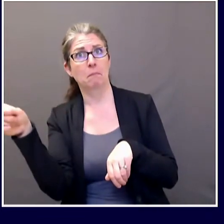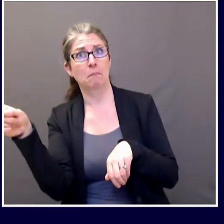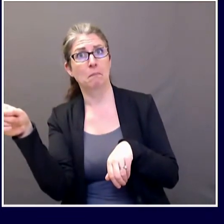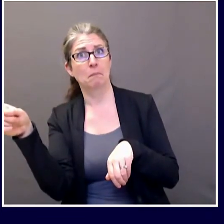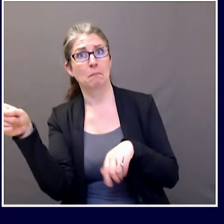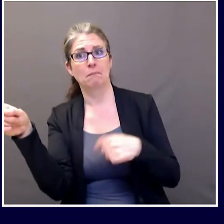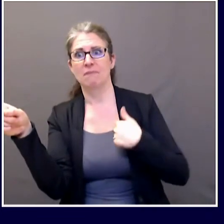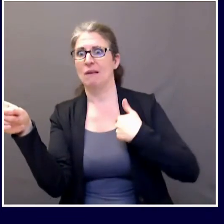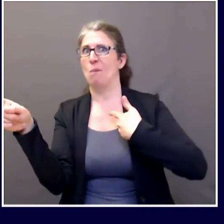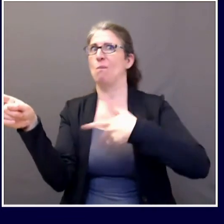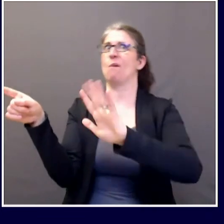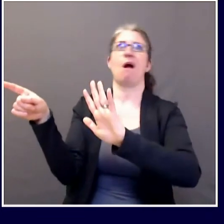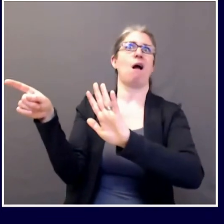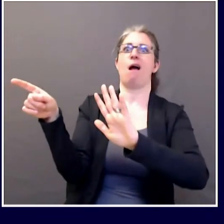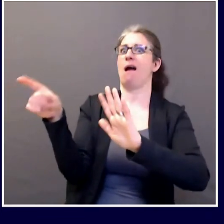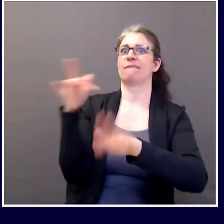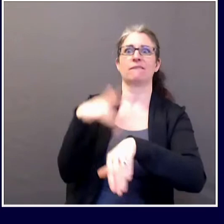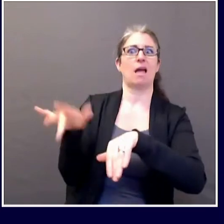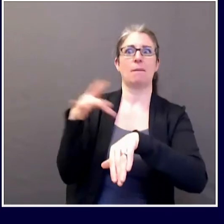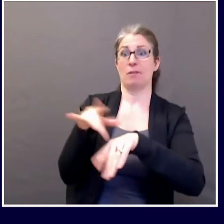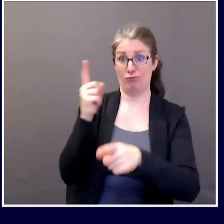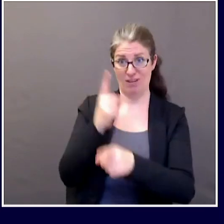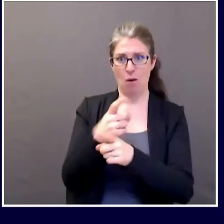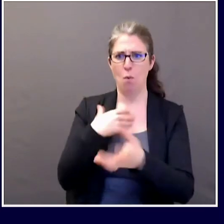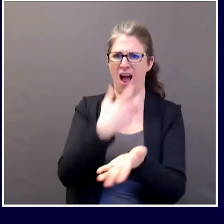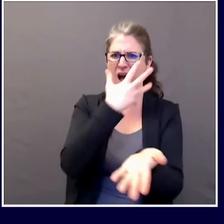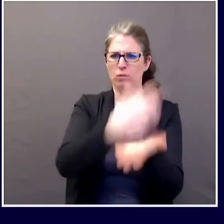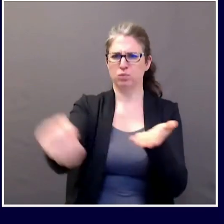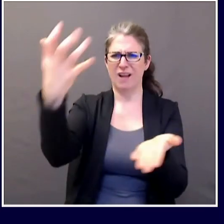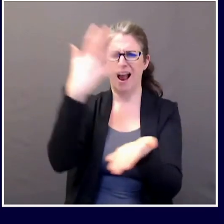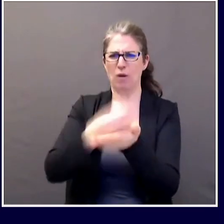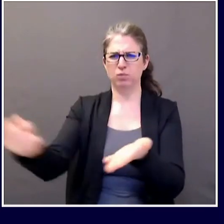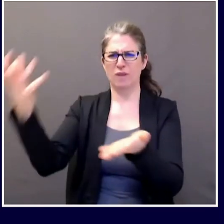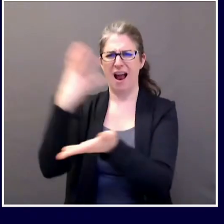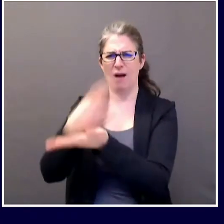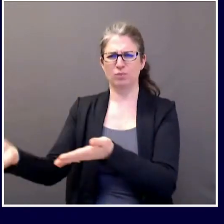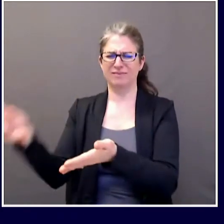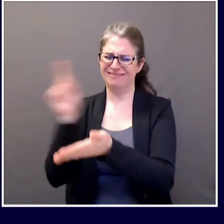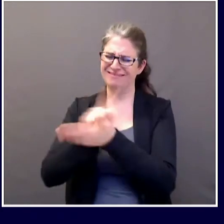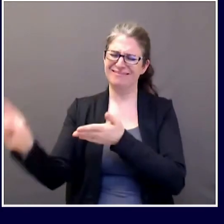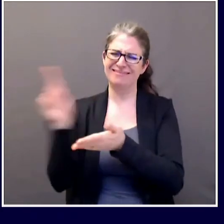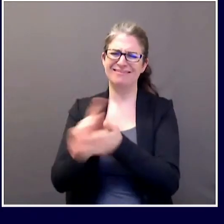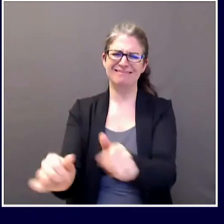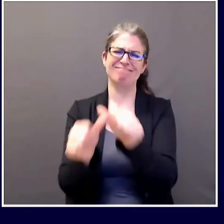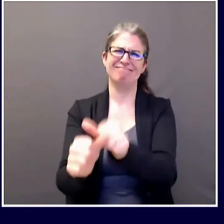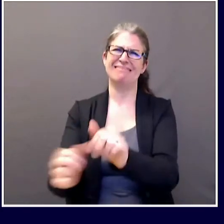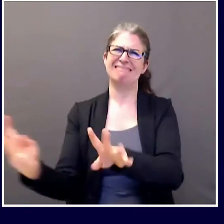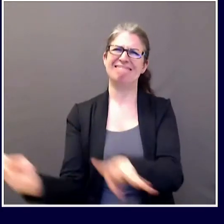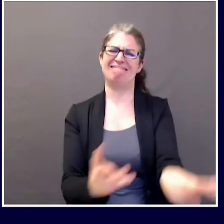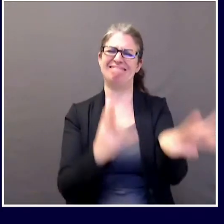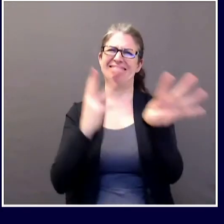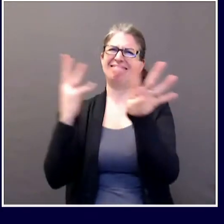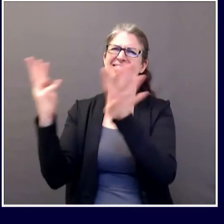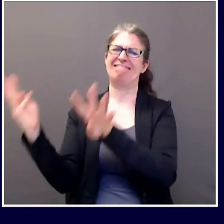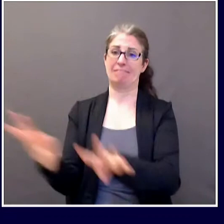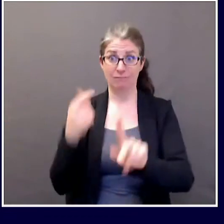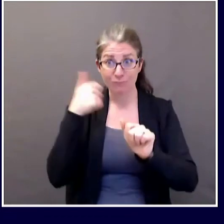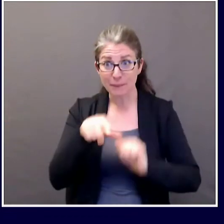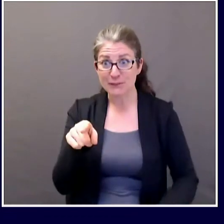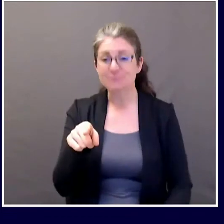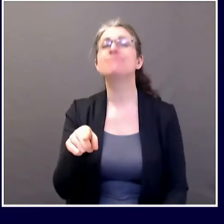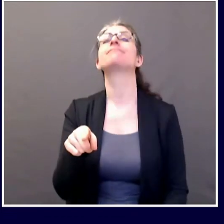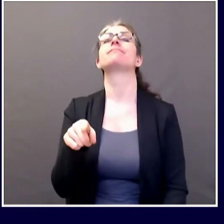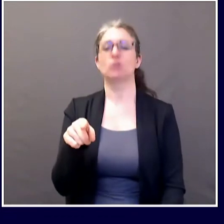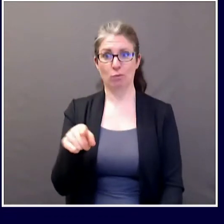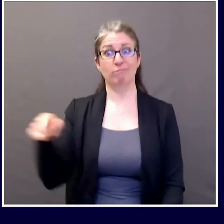And so I offered, as I did last week, to mention to folks that there are open spots. This is not a situation, anything other than